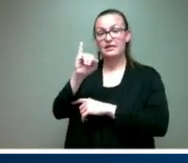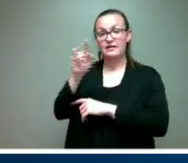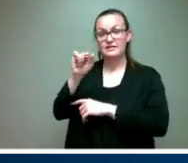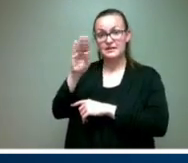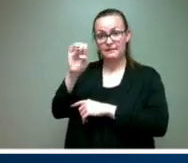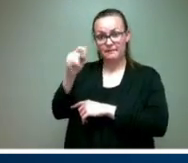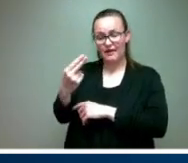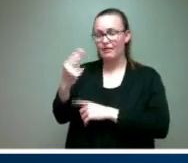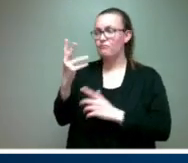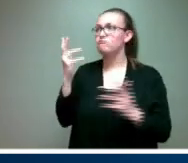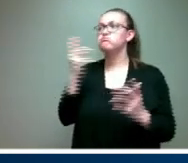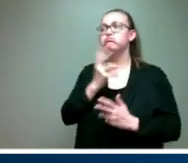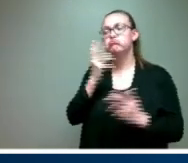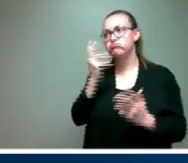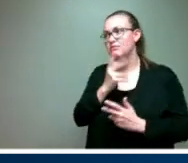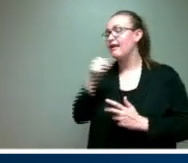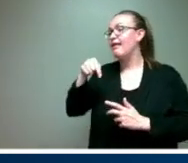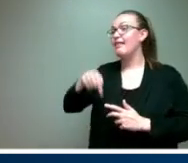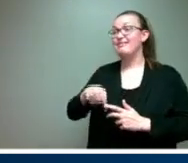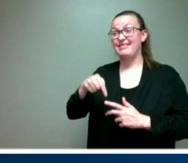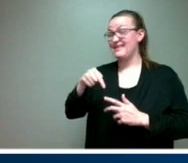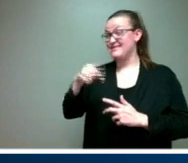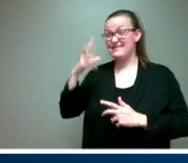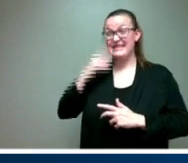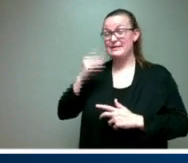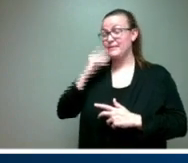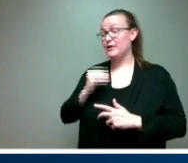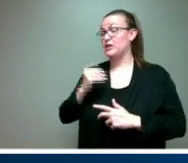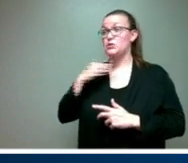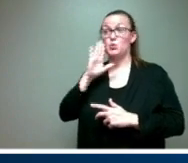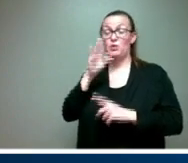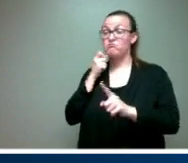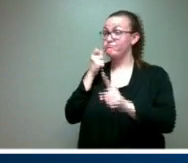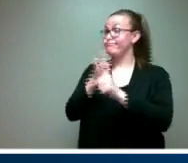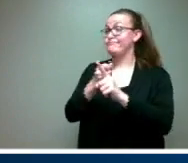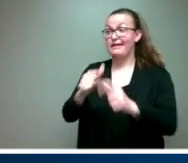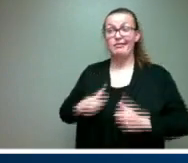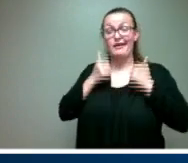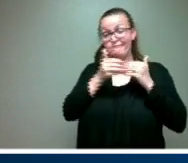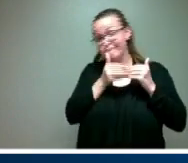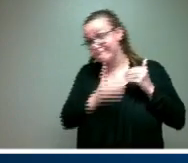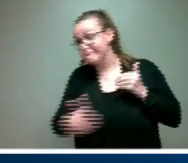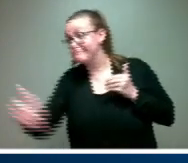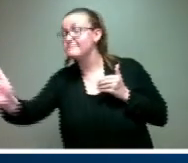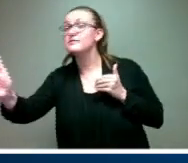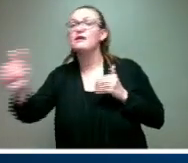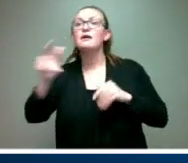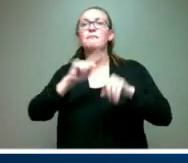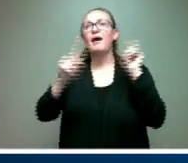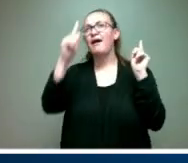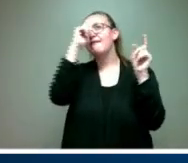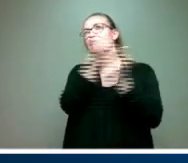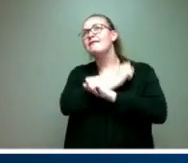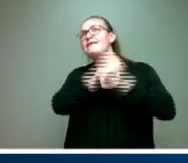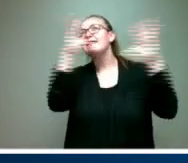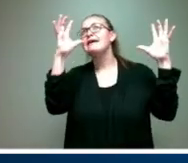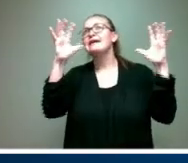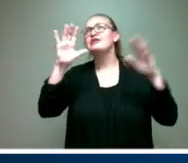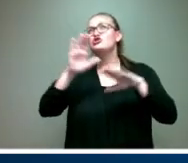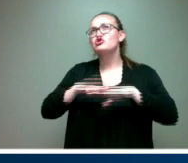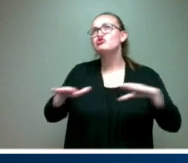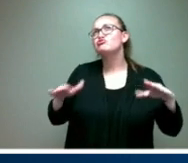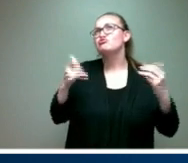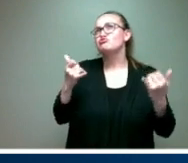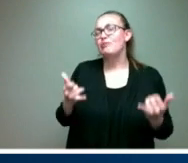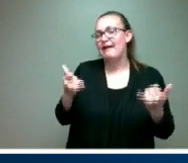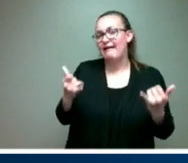all of us. And I think our lives will never quite be the same, but think about our kids who are, you know, growing up right now. Yeah. And the message that